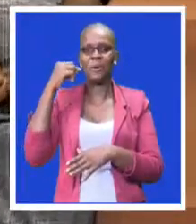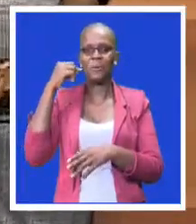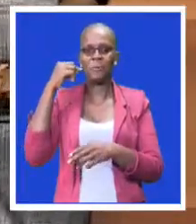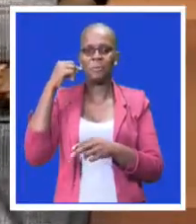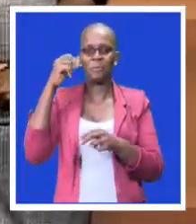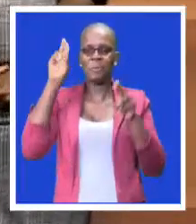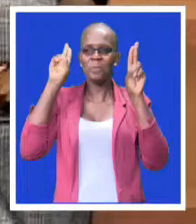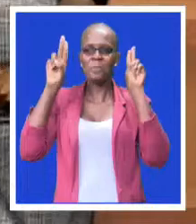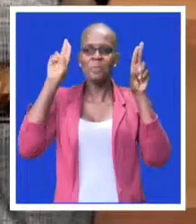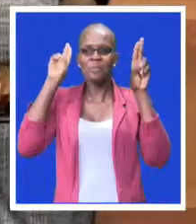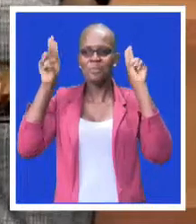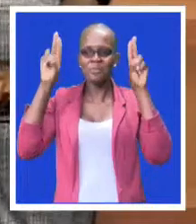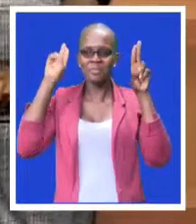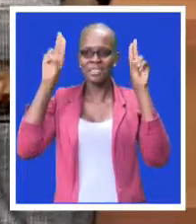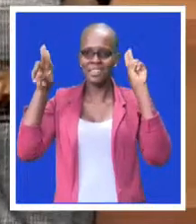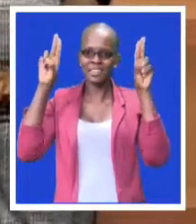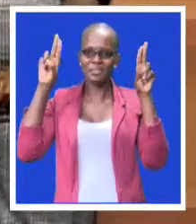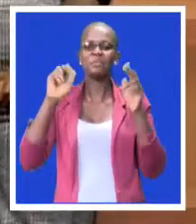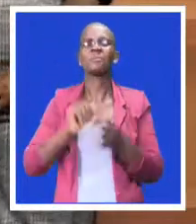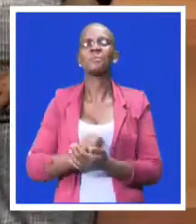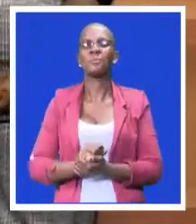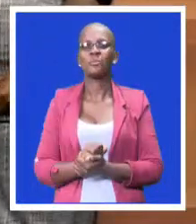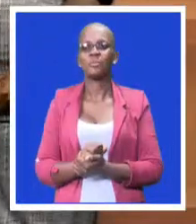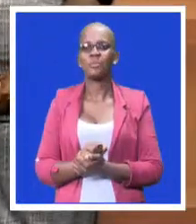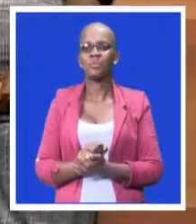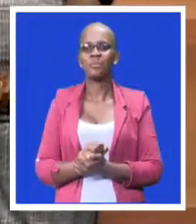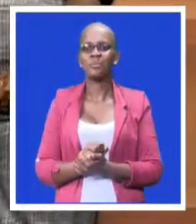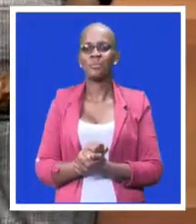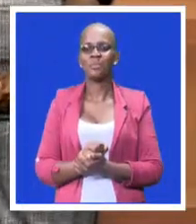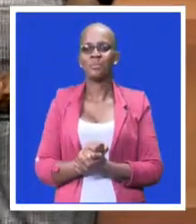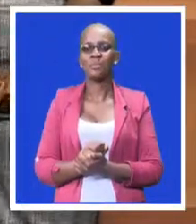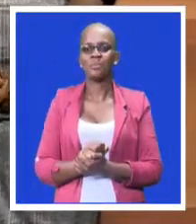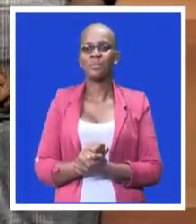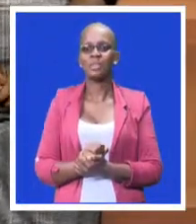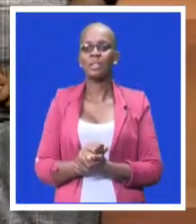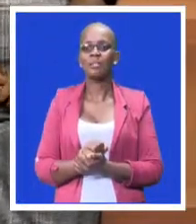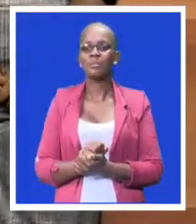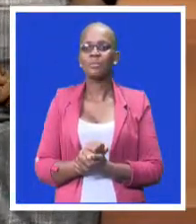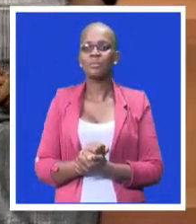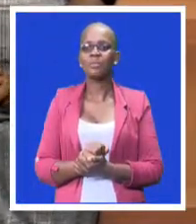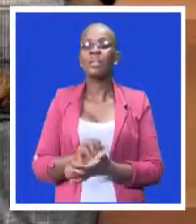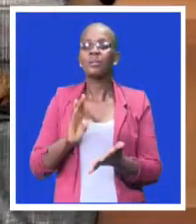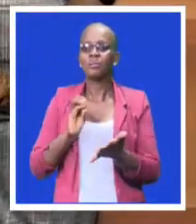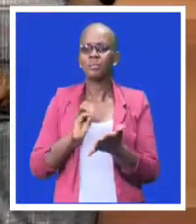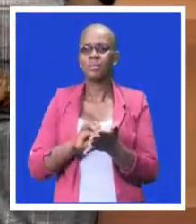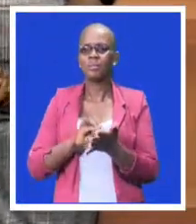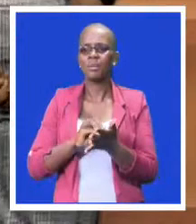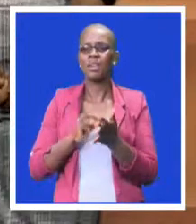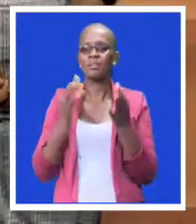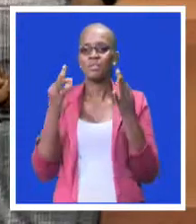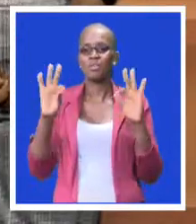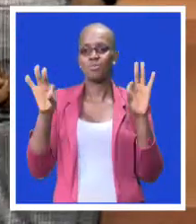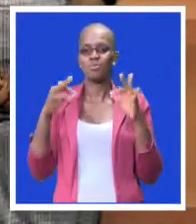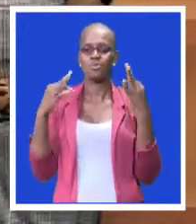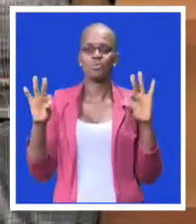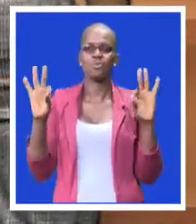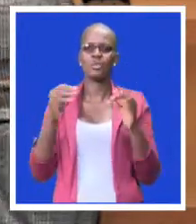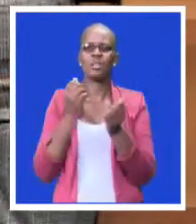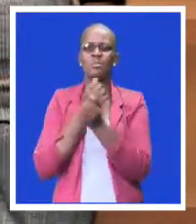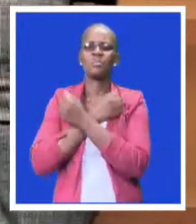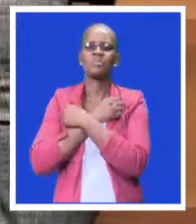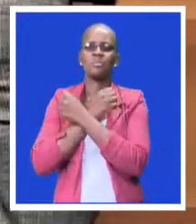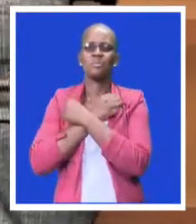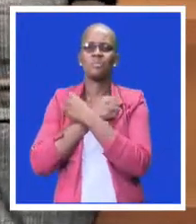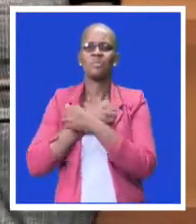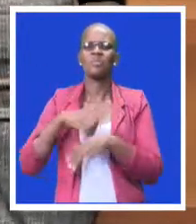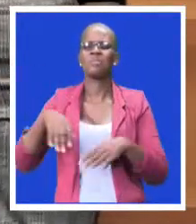So, just to start off the show on a very ecstatic note, we are going to sing a very lovely song for you guys. So,